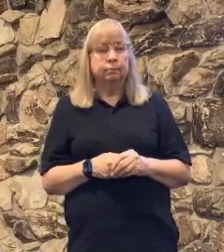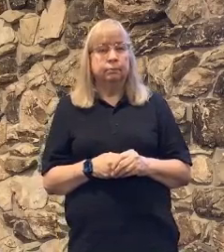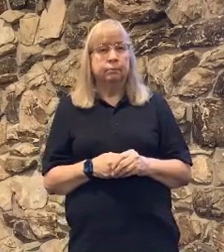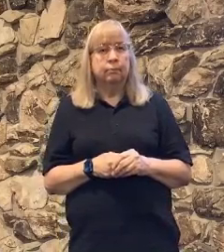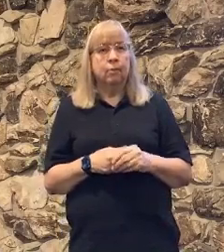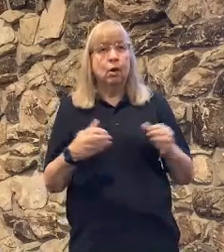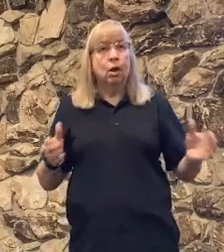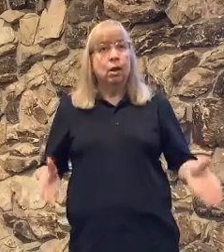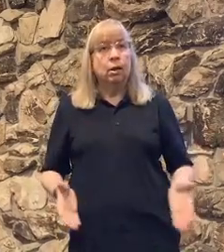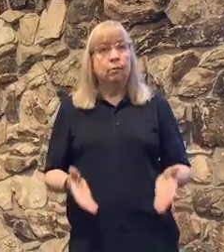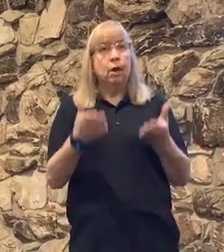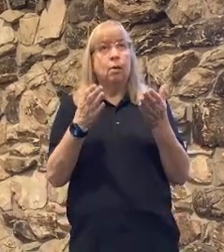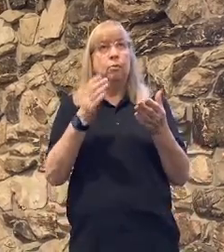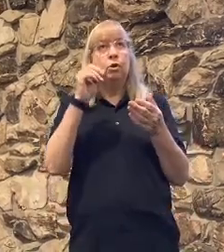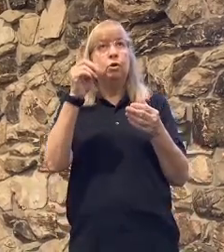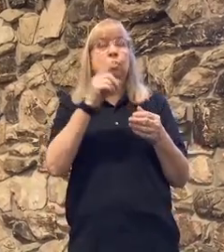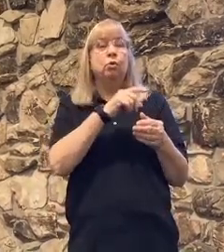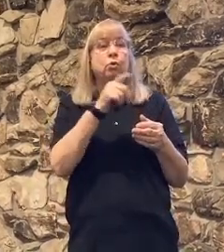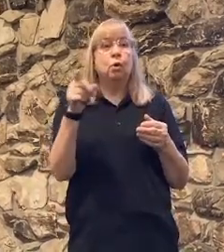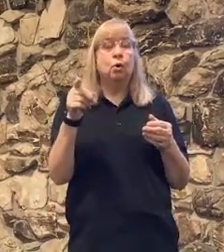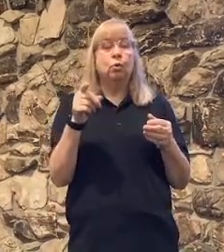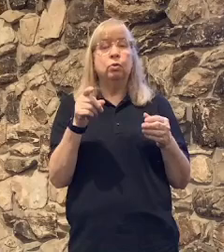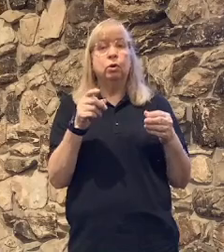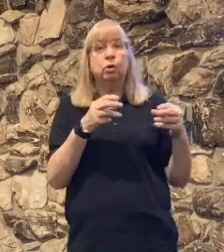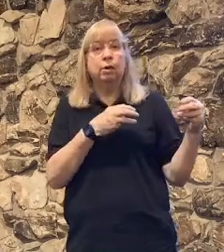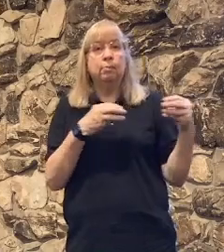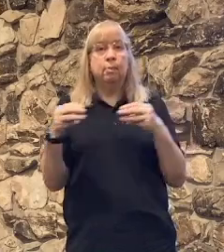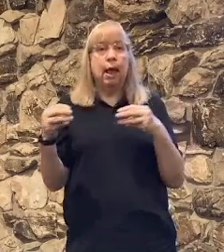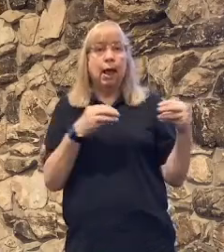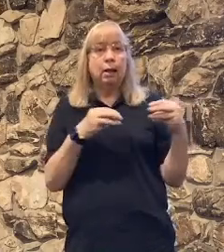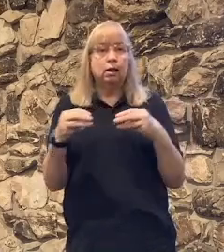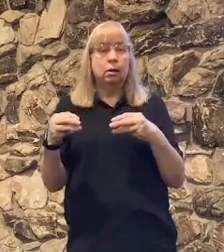We lift up to you those that are in battle.